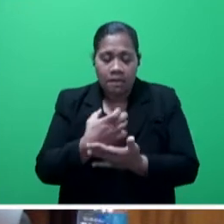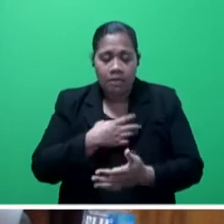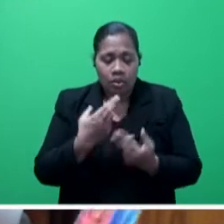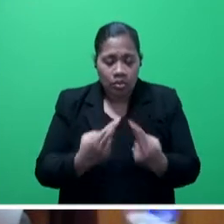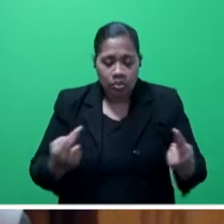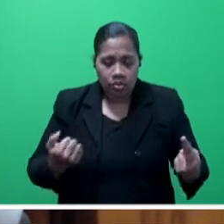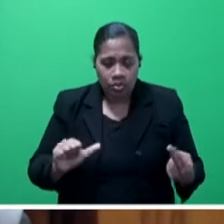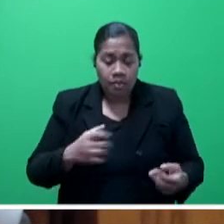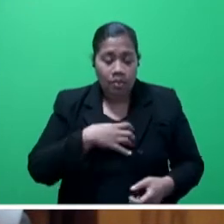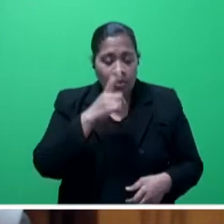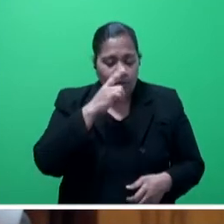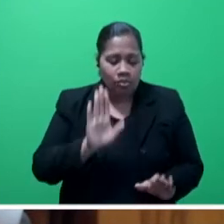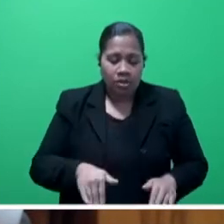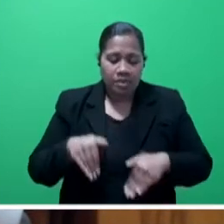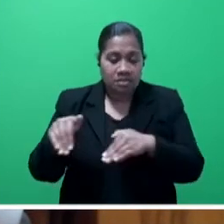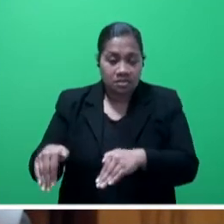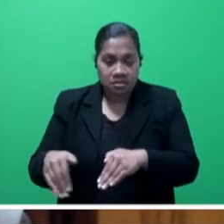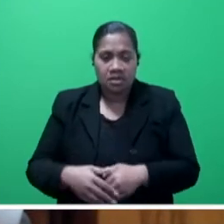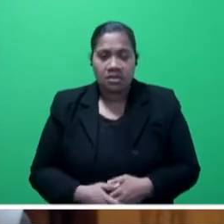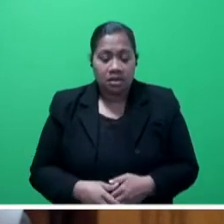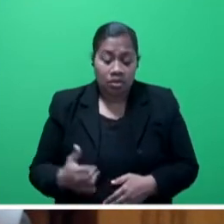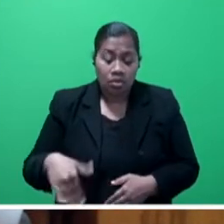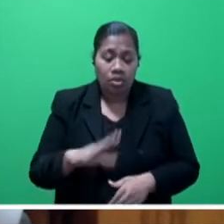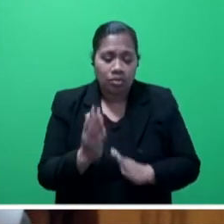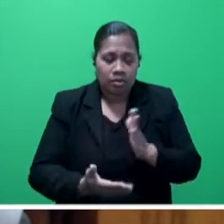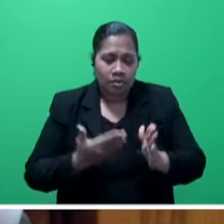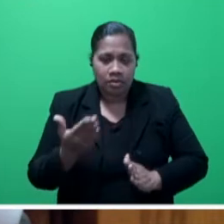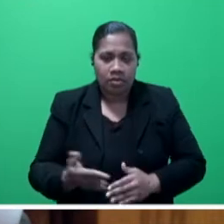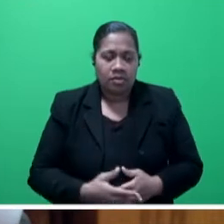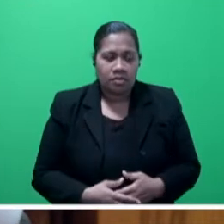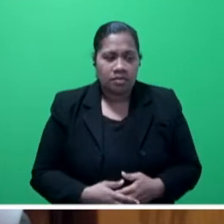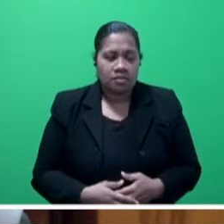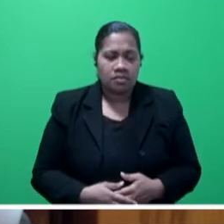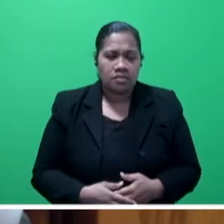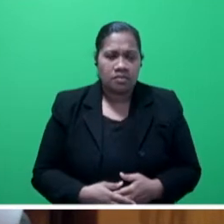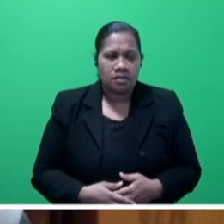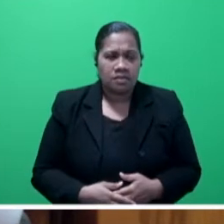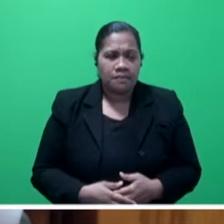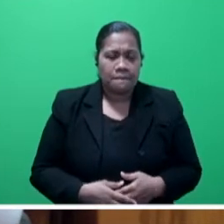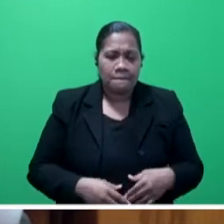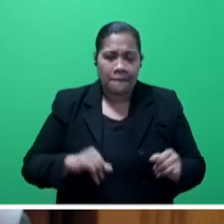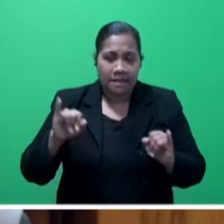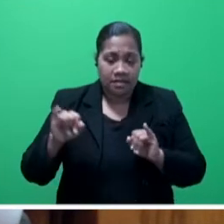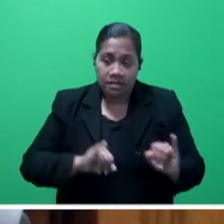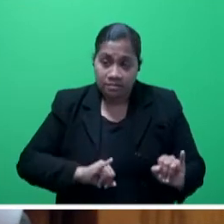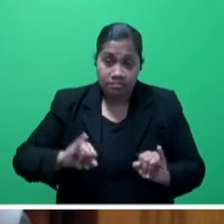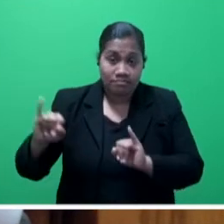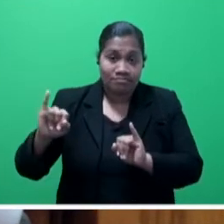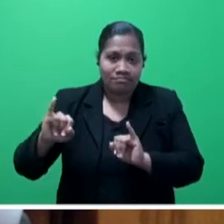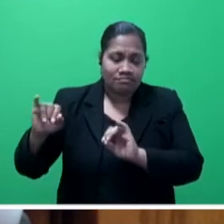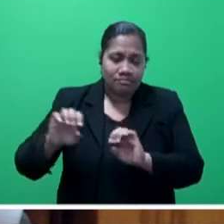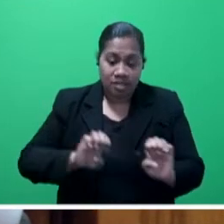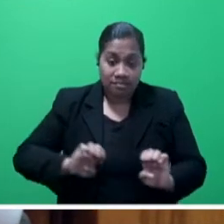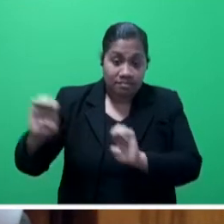will participate, and therefore they will all be rewarded with the surplus generated, imports will be reduced, exports will be increased to bring